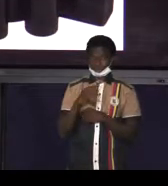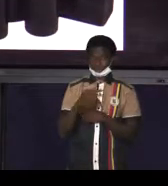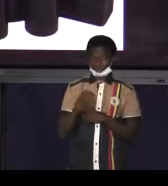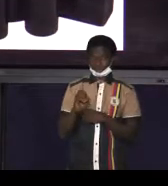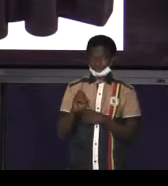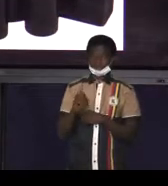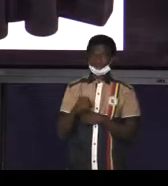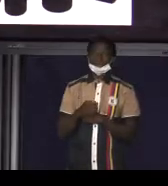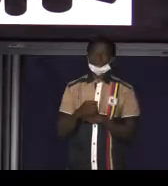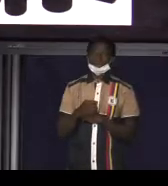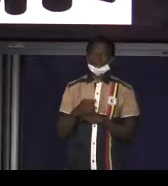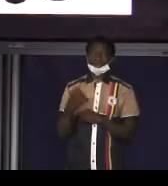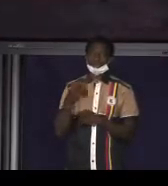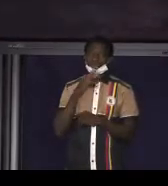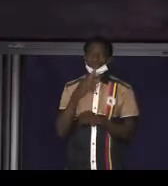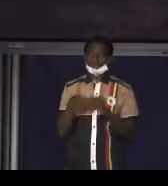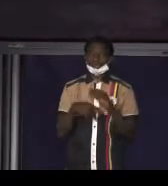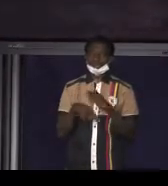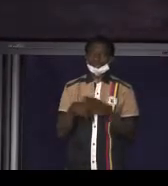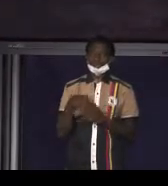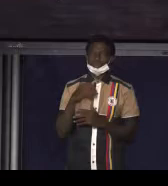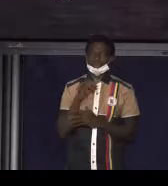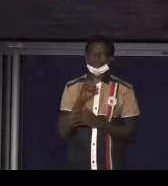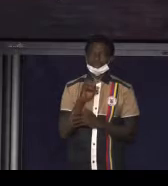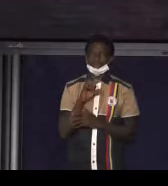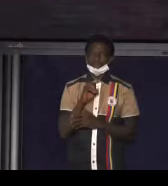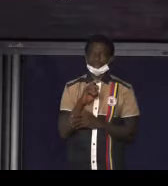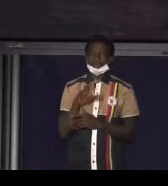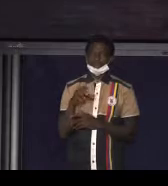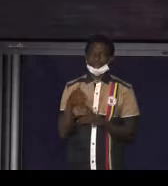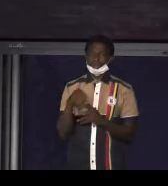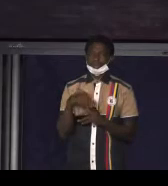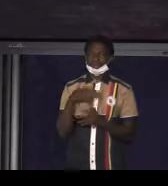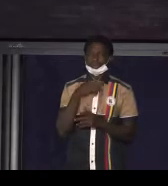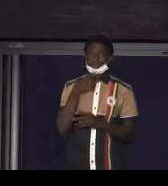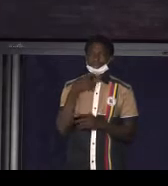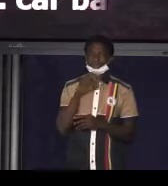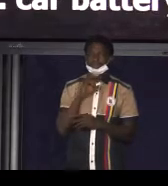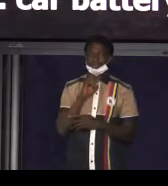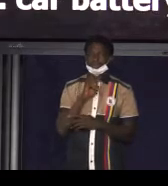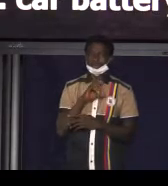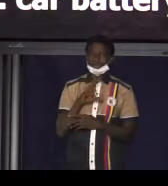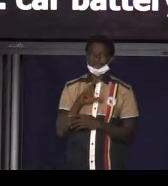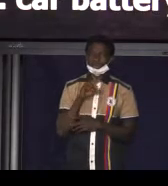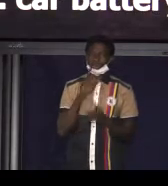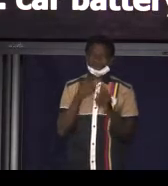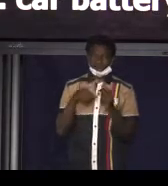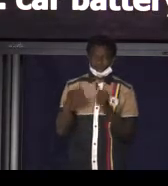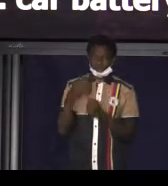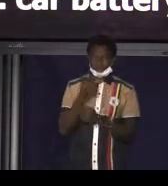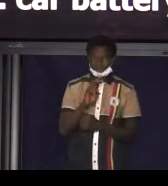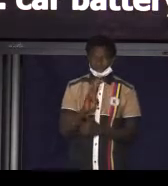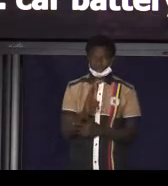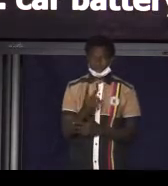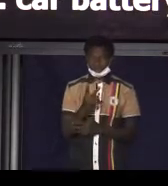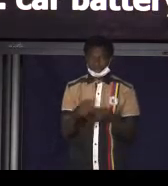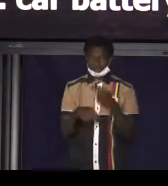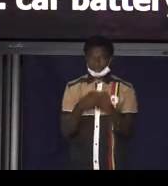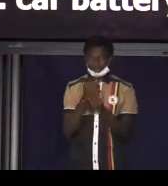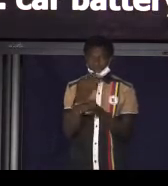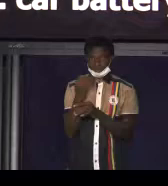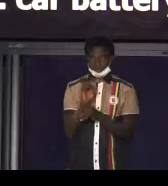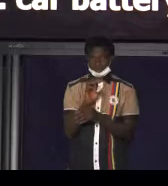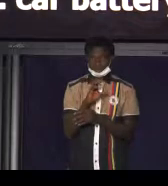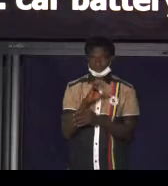cannot be recharged, and they are regarded to as primary cell or dry cell. Now, talking about the